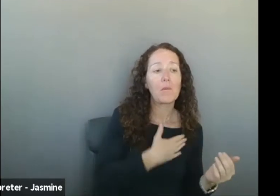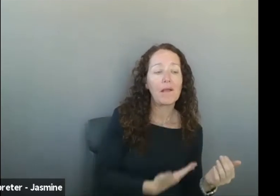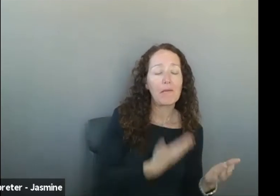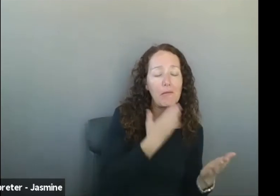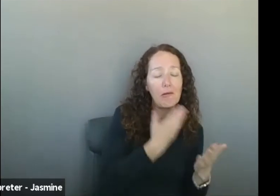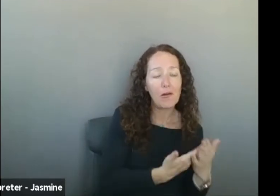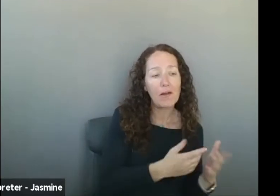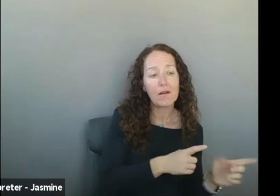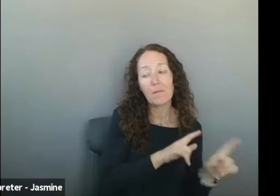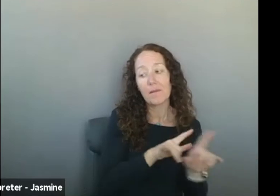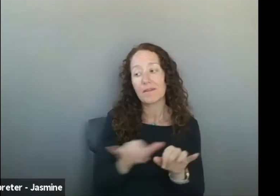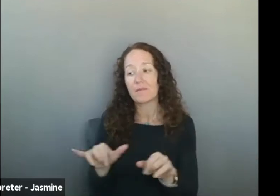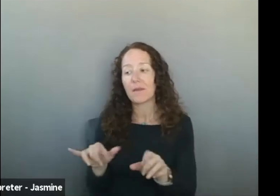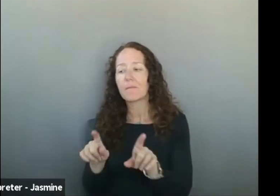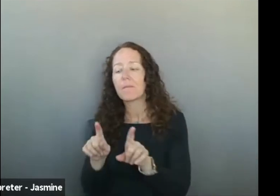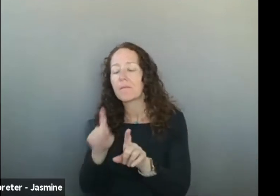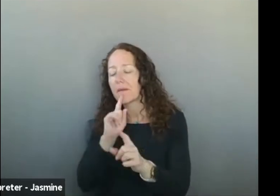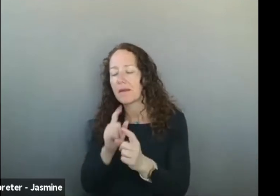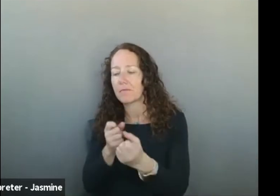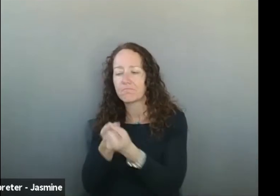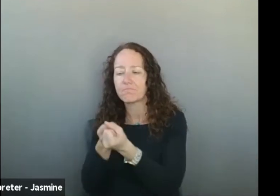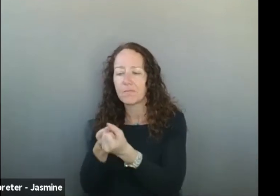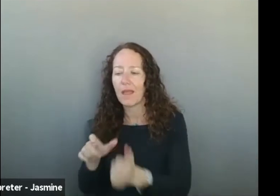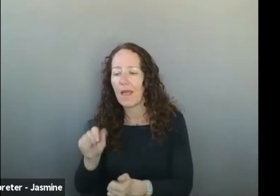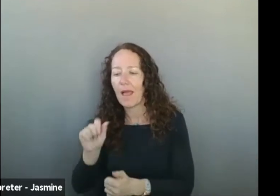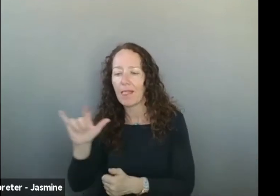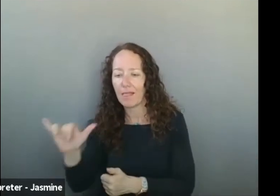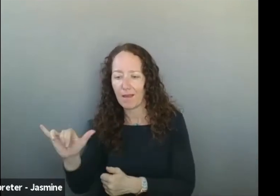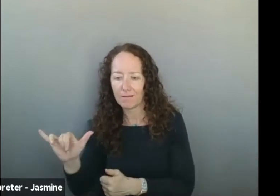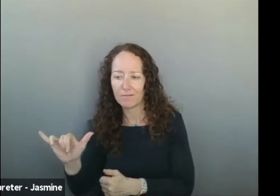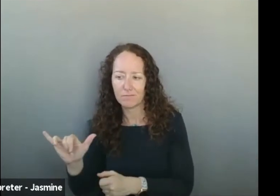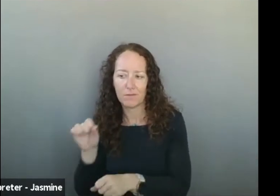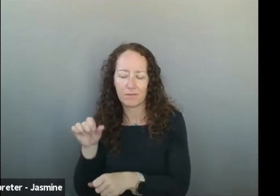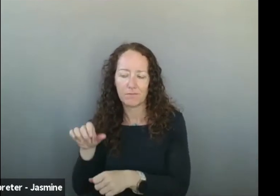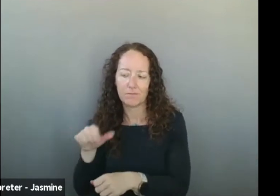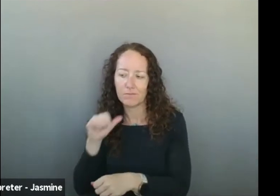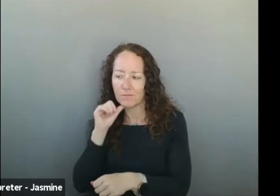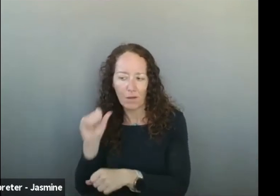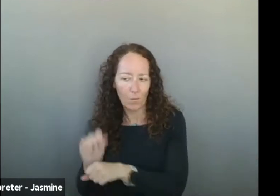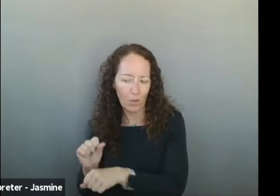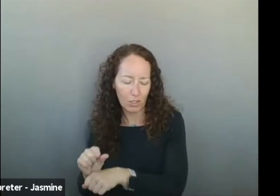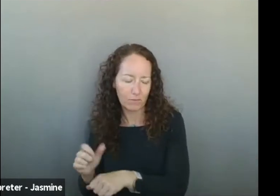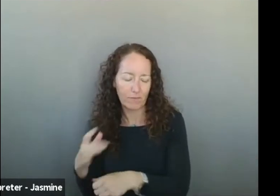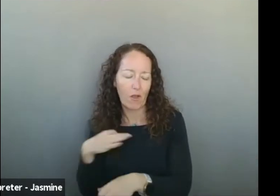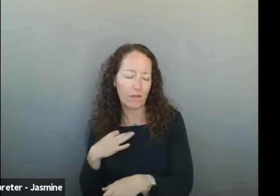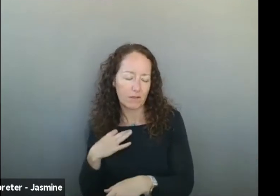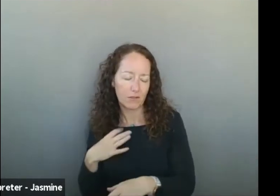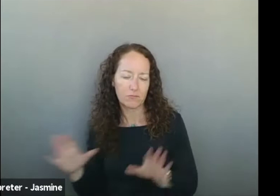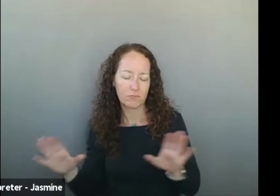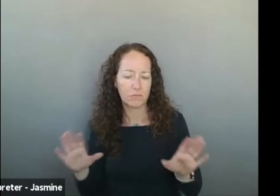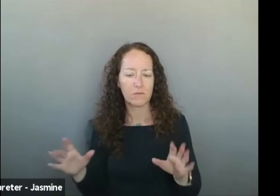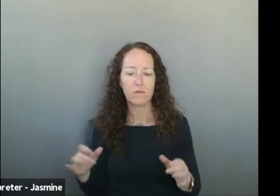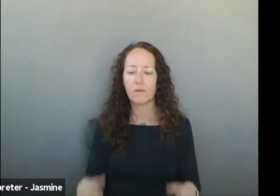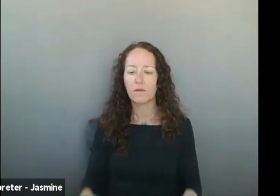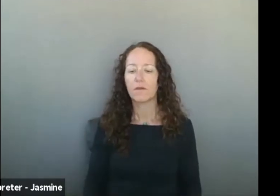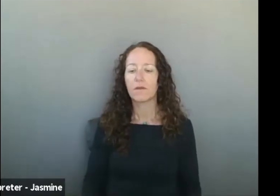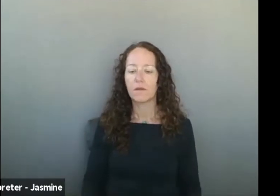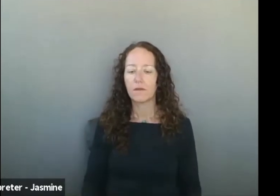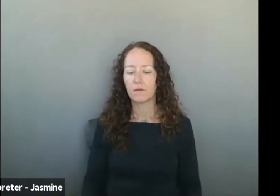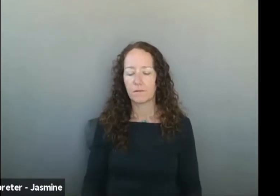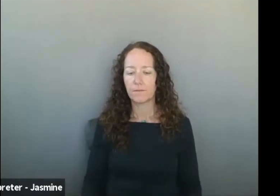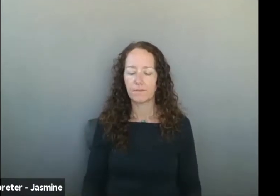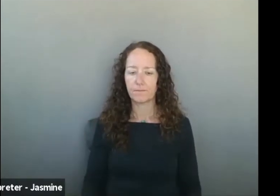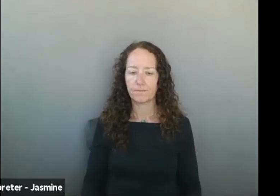to respond to several different places in this quote, but here's the thing that I want you to respond to immediately. The savior